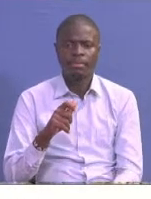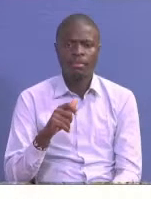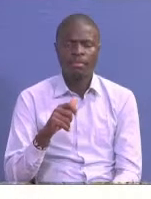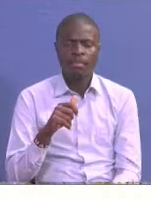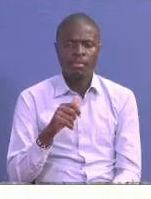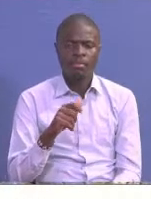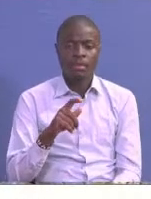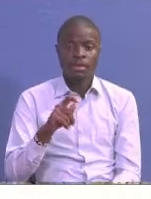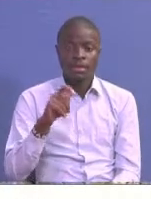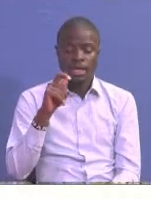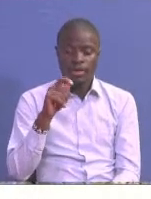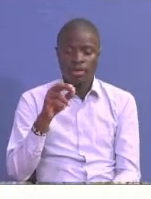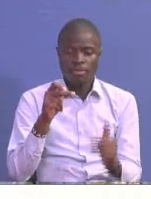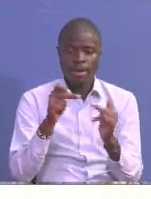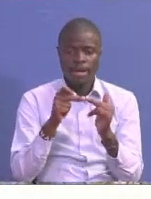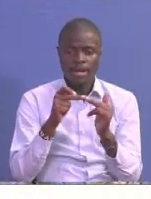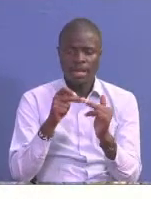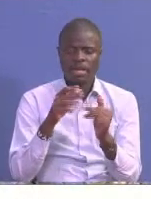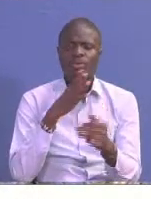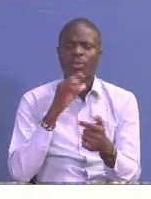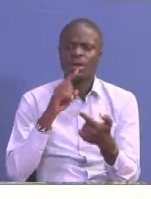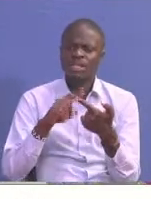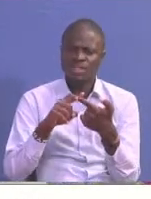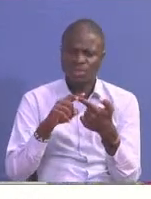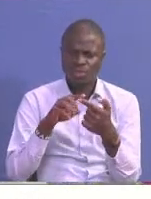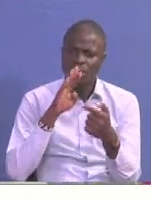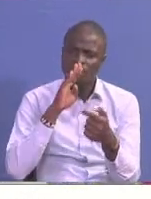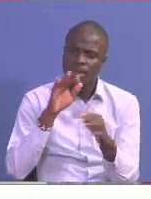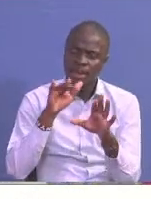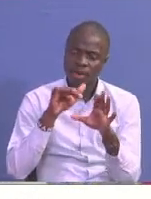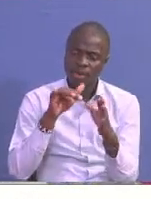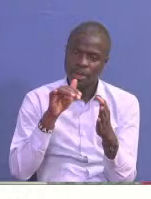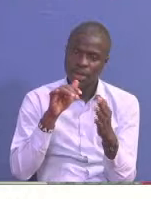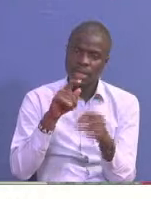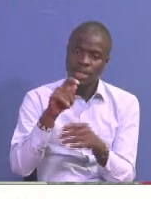the top league, and we want to appear in the top league.